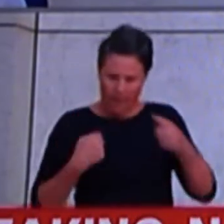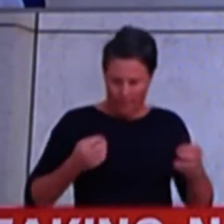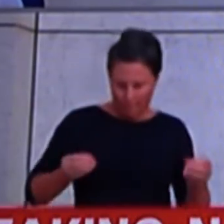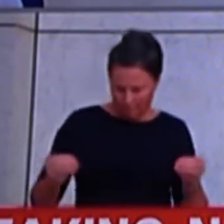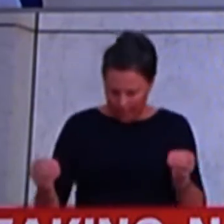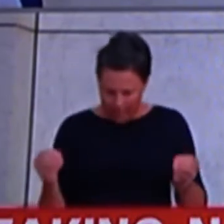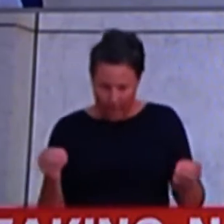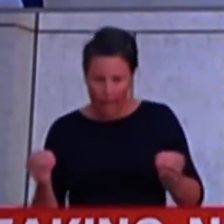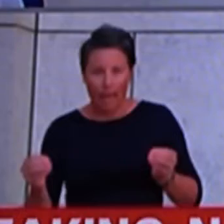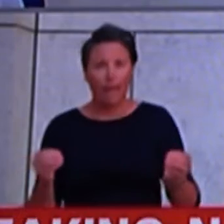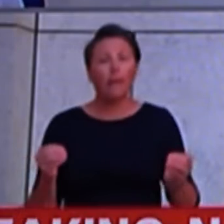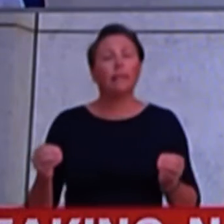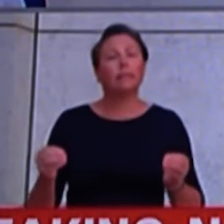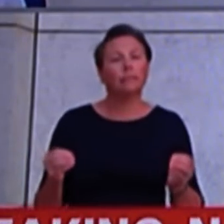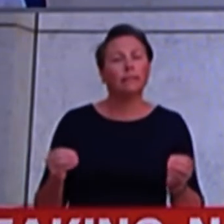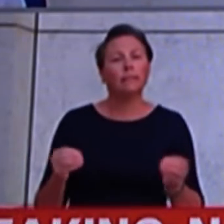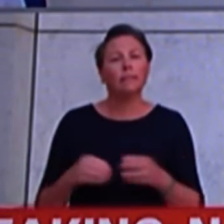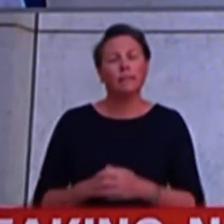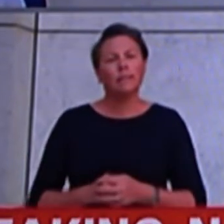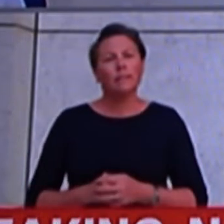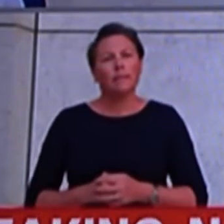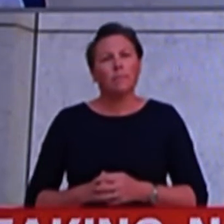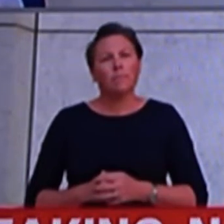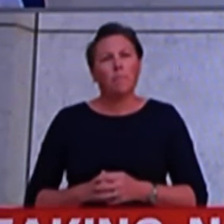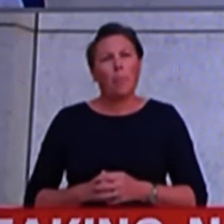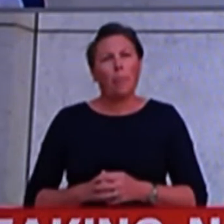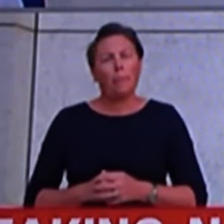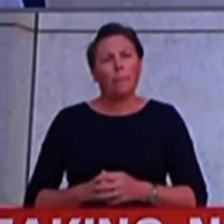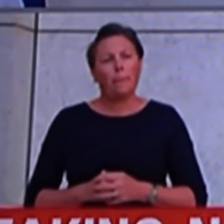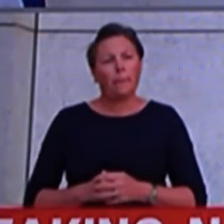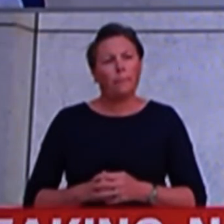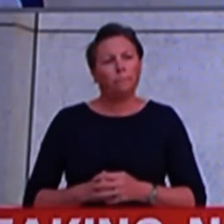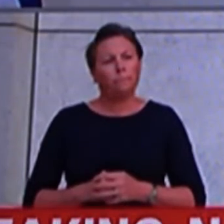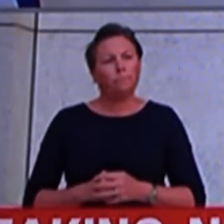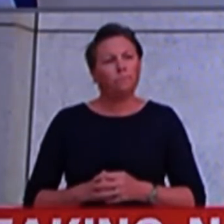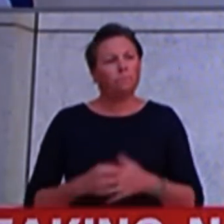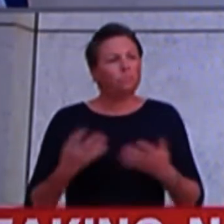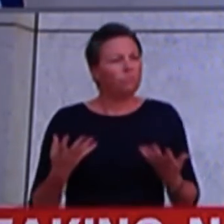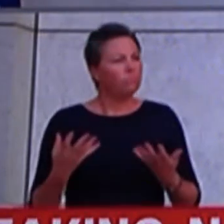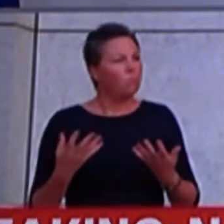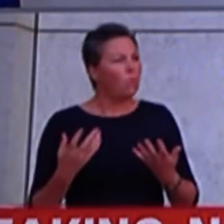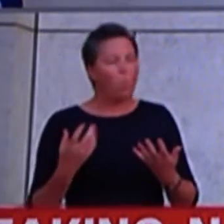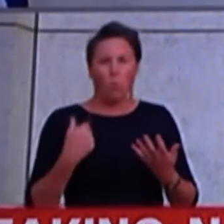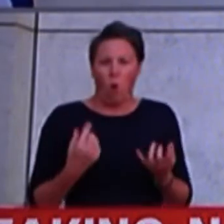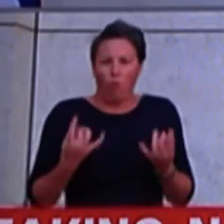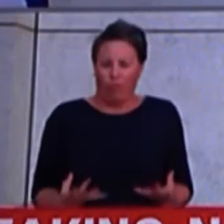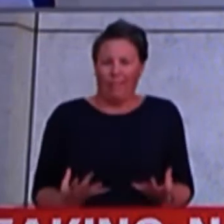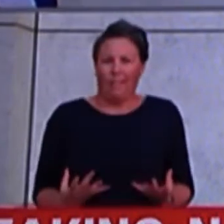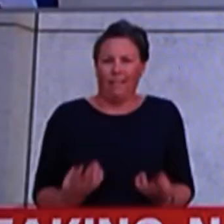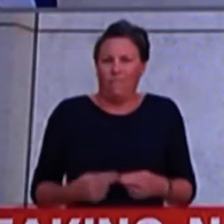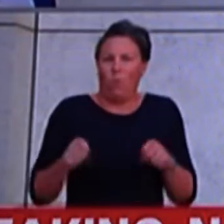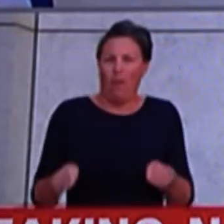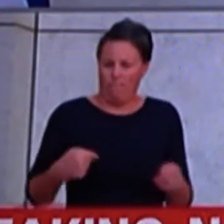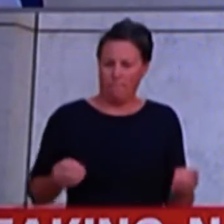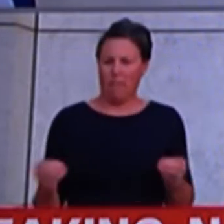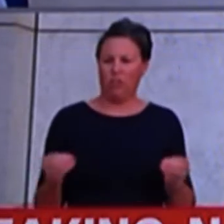the original JobSeeker payment, and that would have just been accepted and absorbed by the budget. So we're